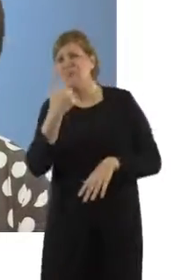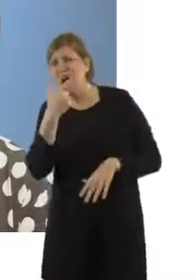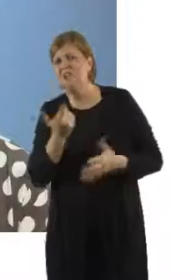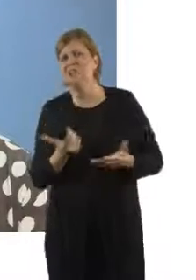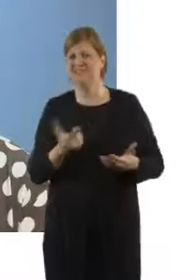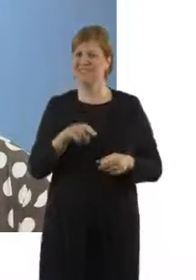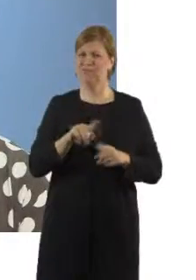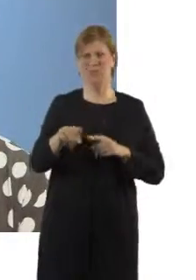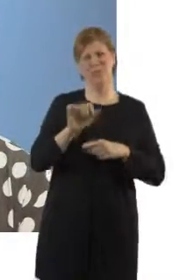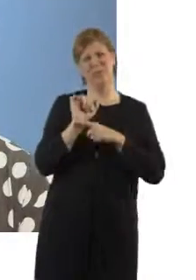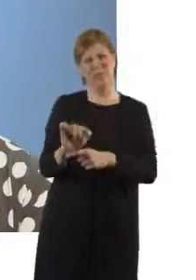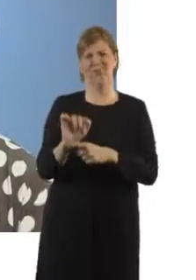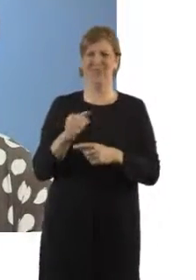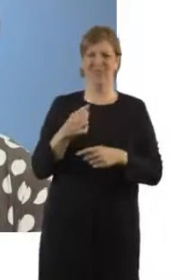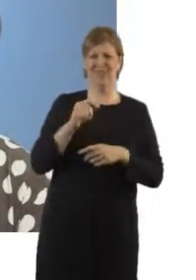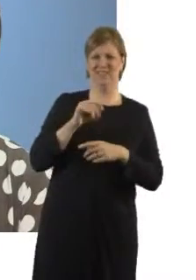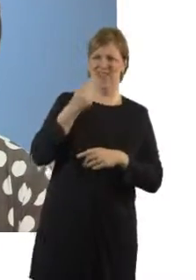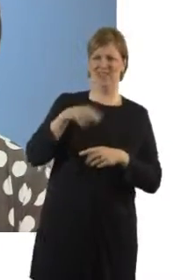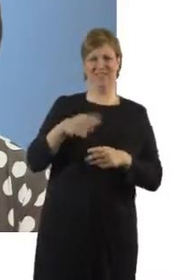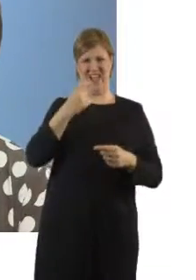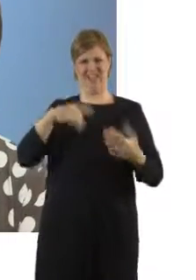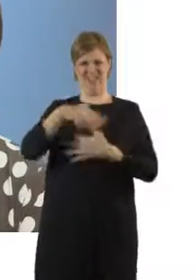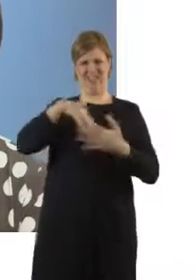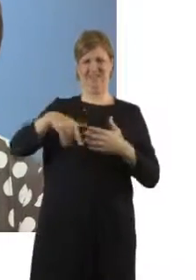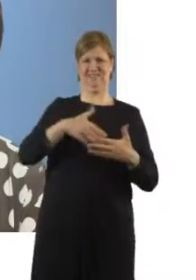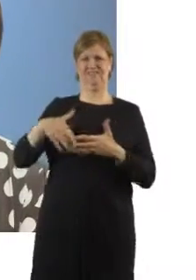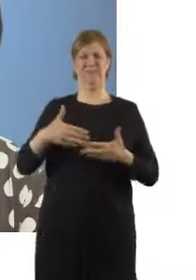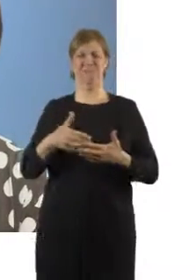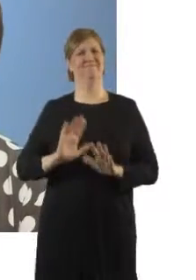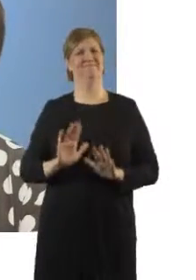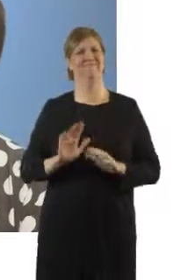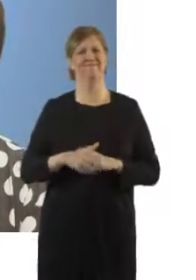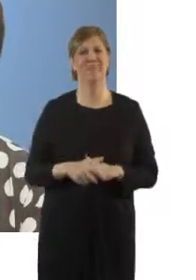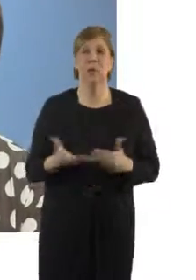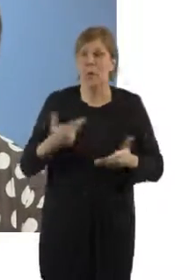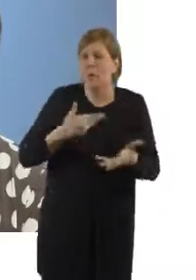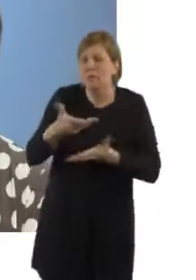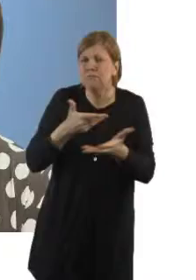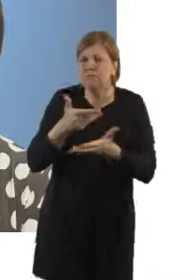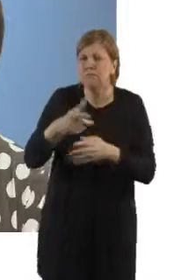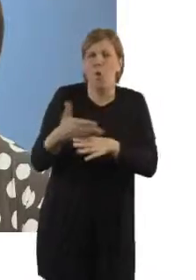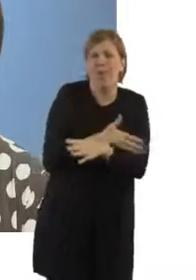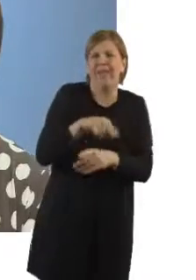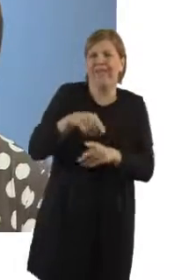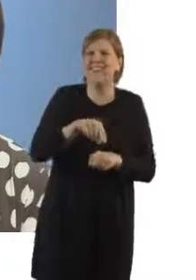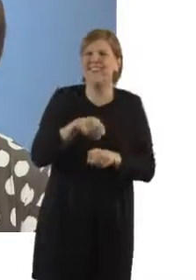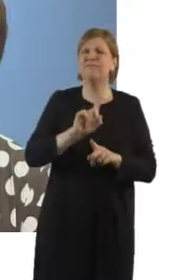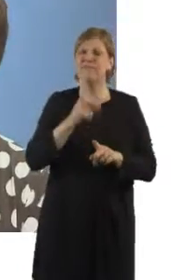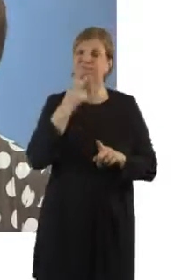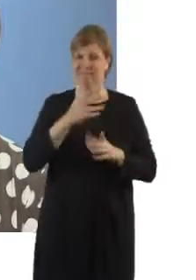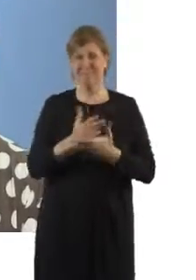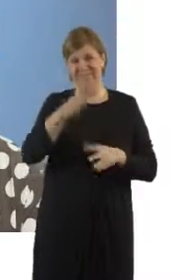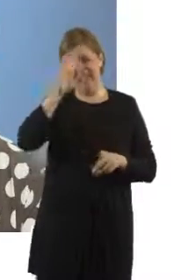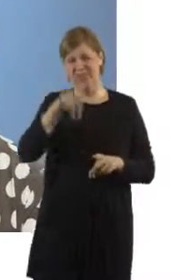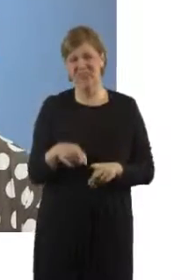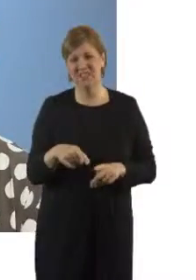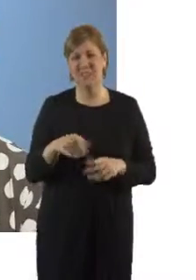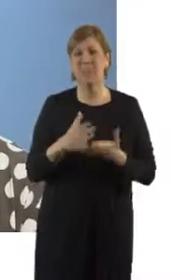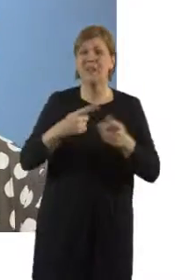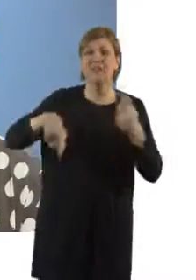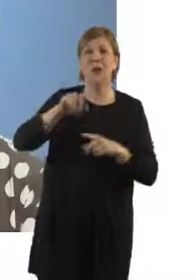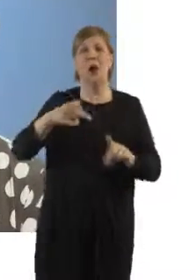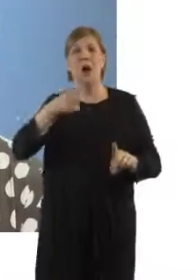and babies don't mix. As we discussed earlier in the programme, smoking is dangerous to baby. No one should smoke